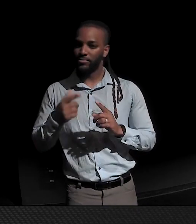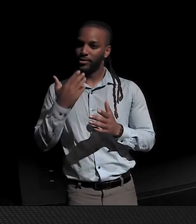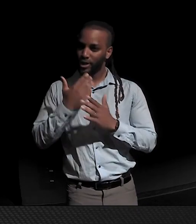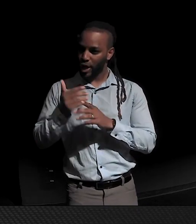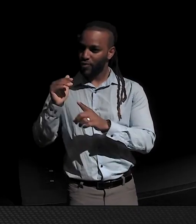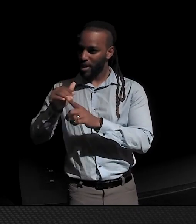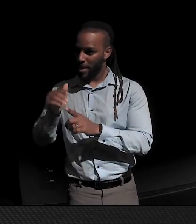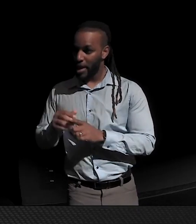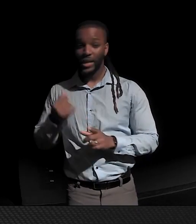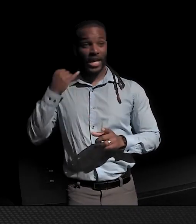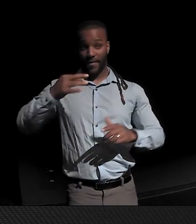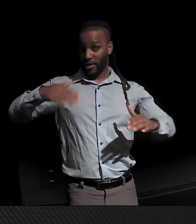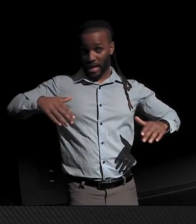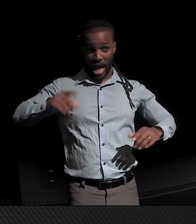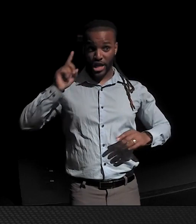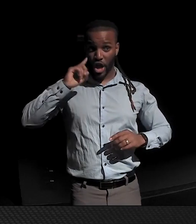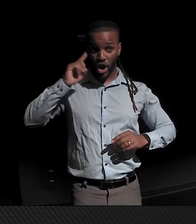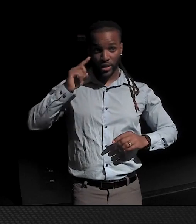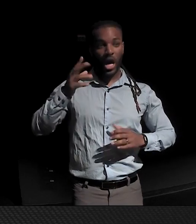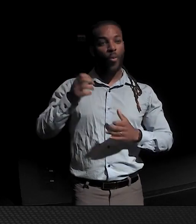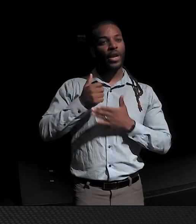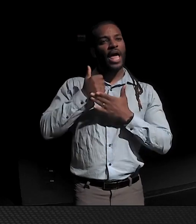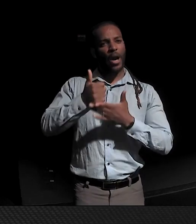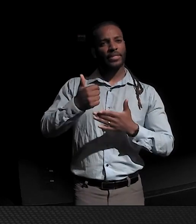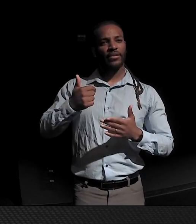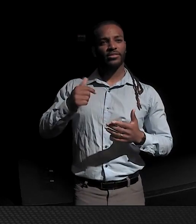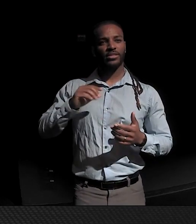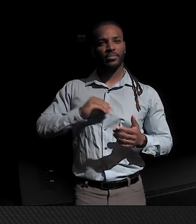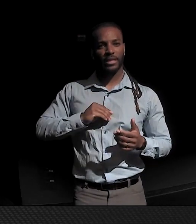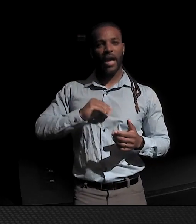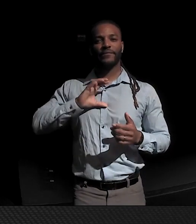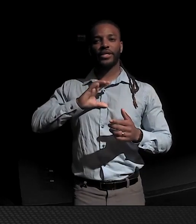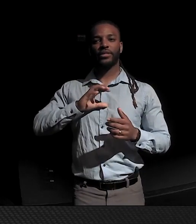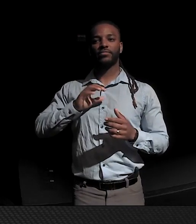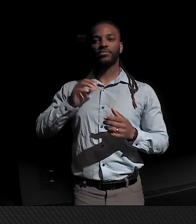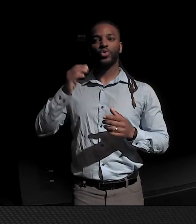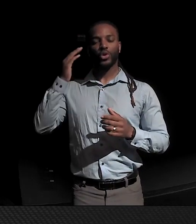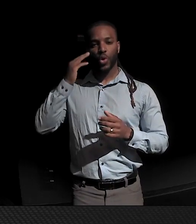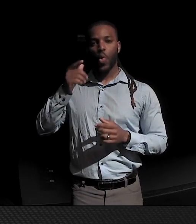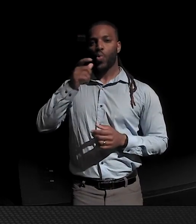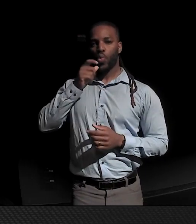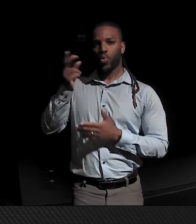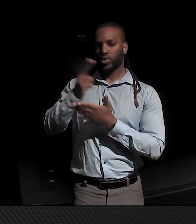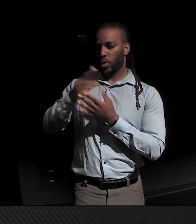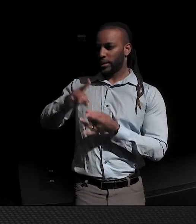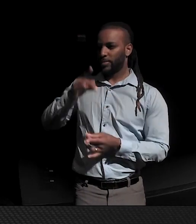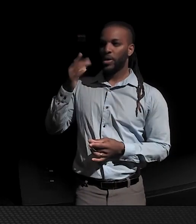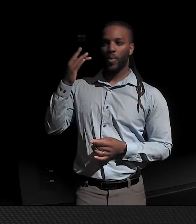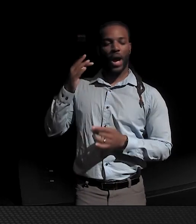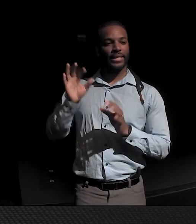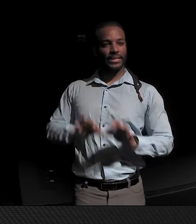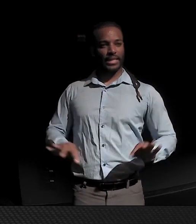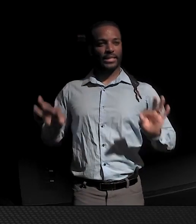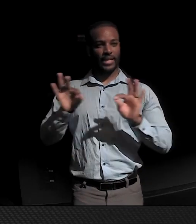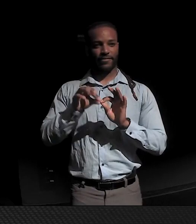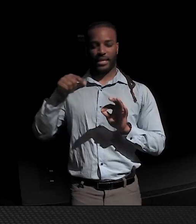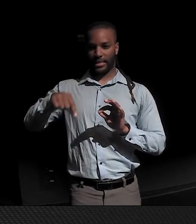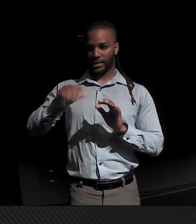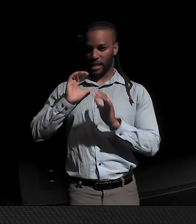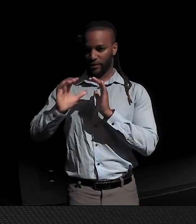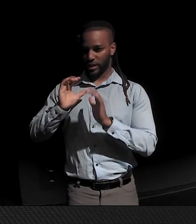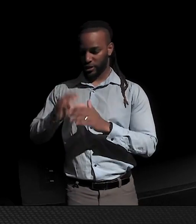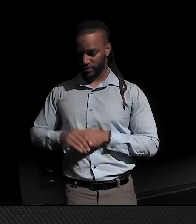reminder. And if you haven't, I just want to help us have some context around who Holy Spirit is and why it's significant in this conversation.